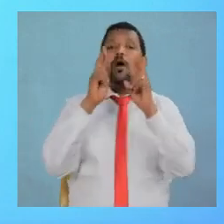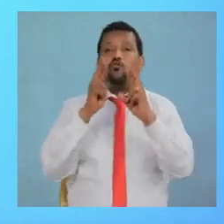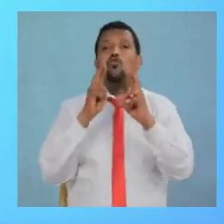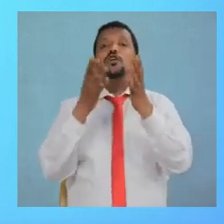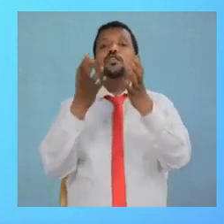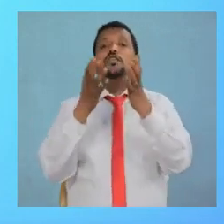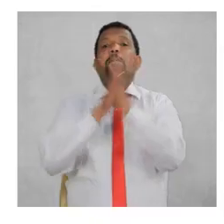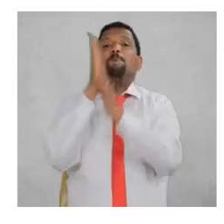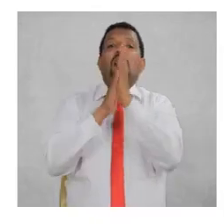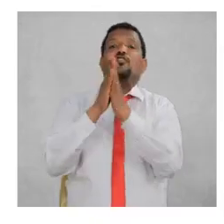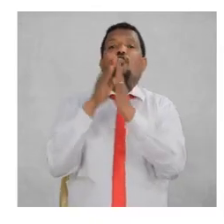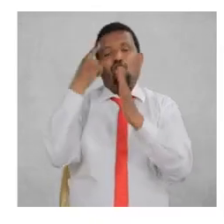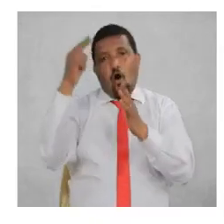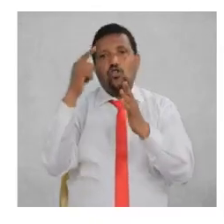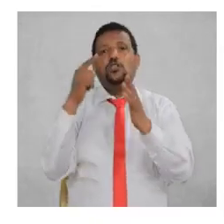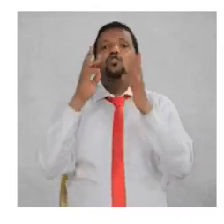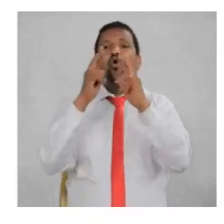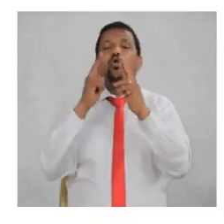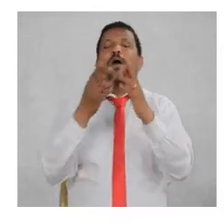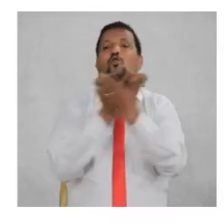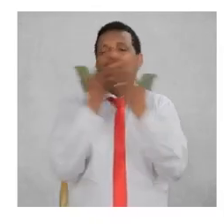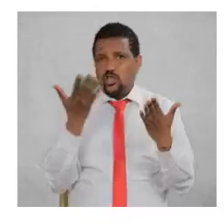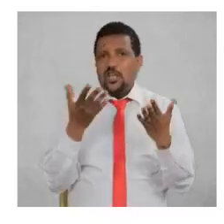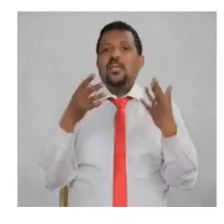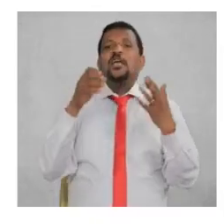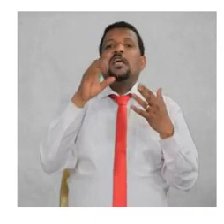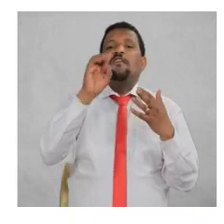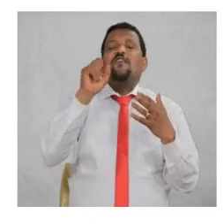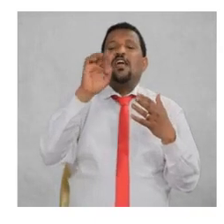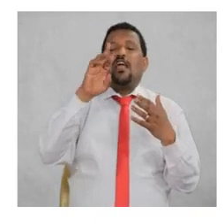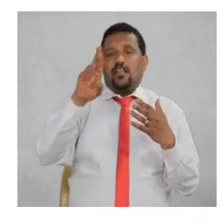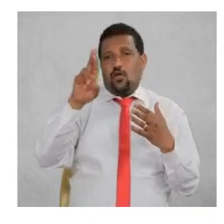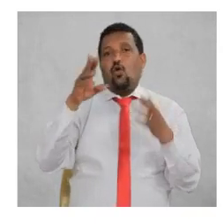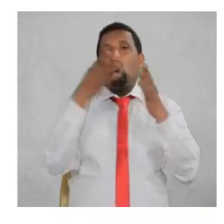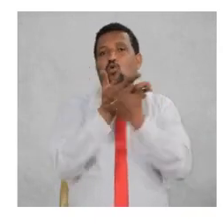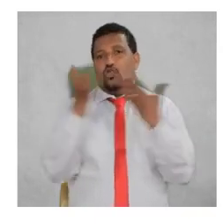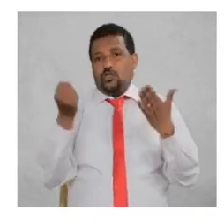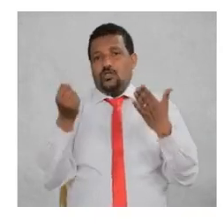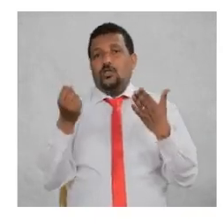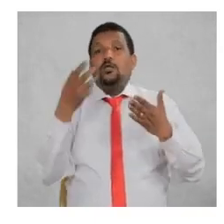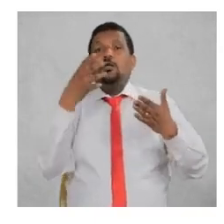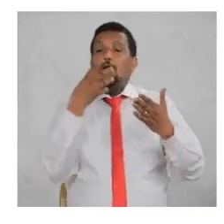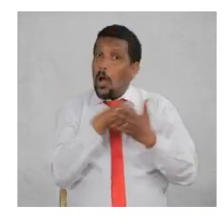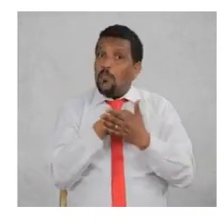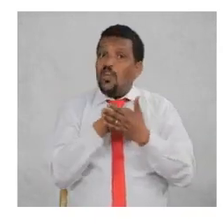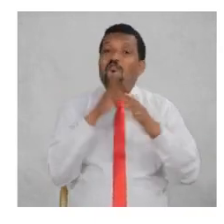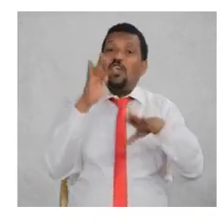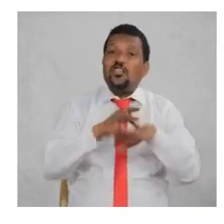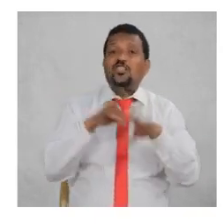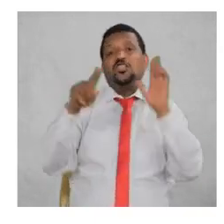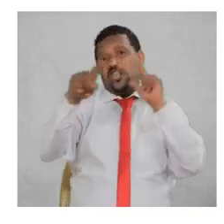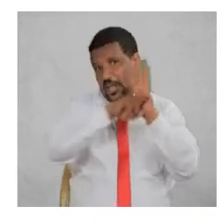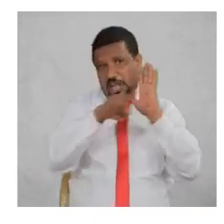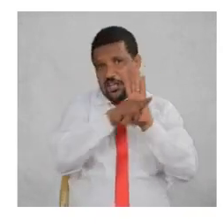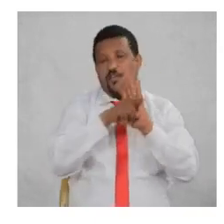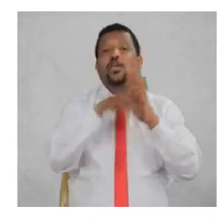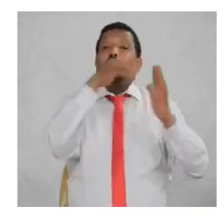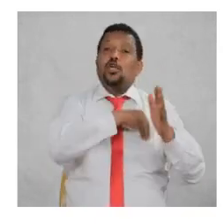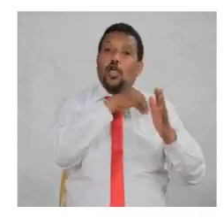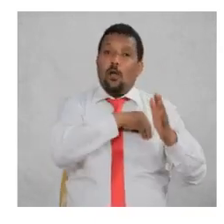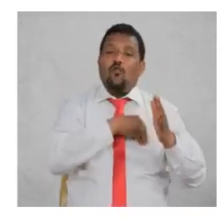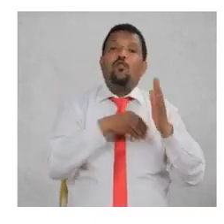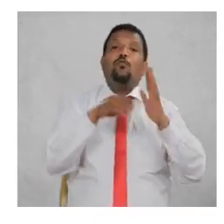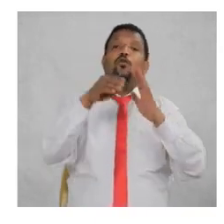for normal goods. Inferior goods are those goods whose income effect is negative. That means as income of a